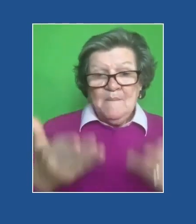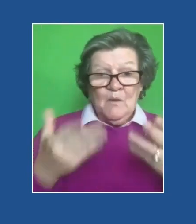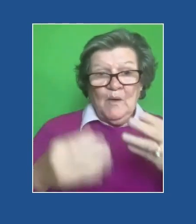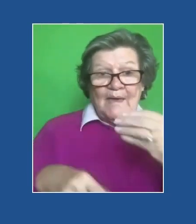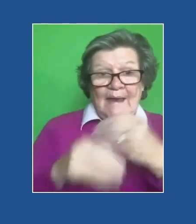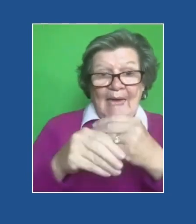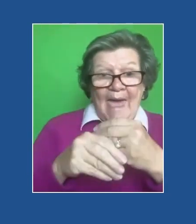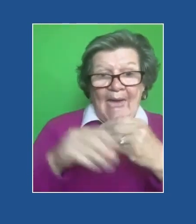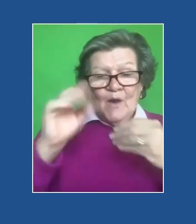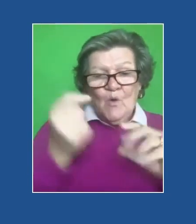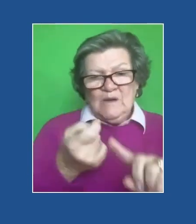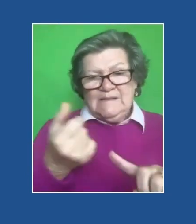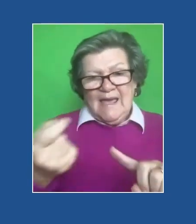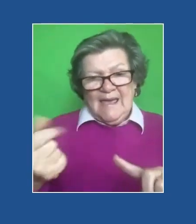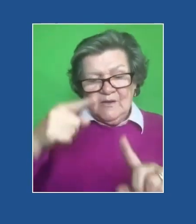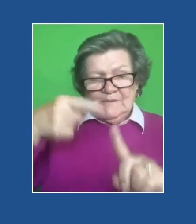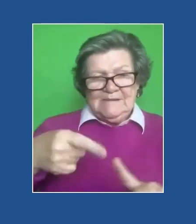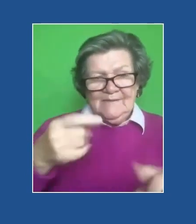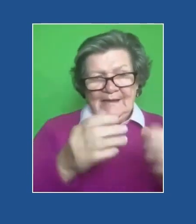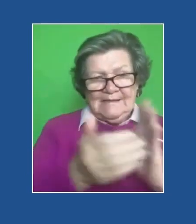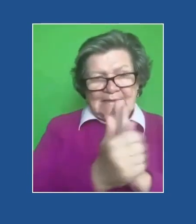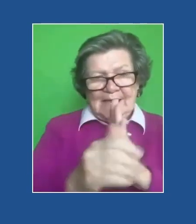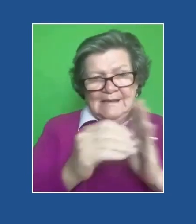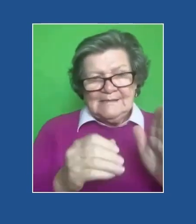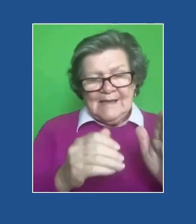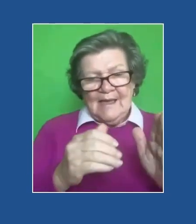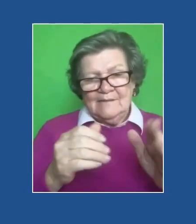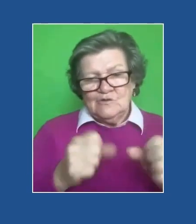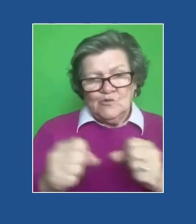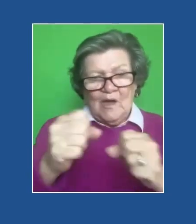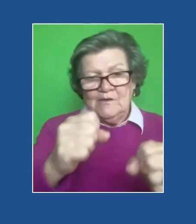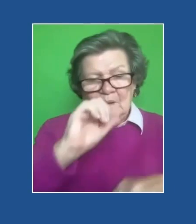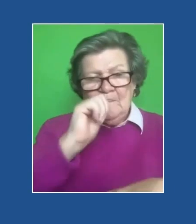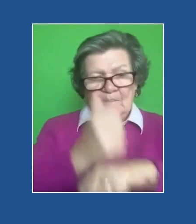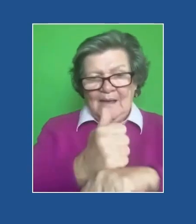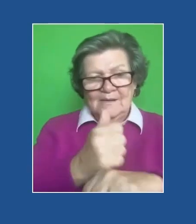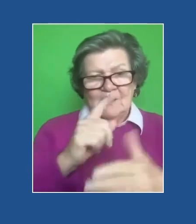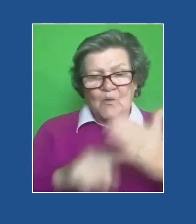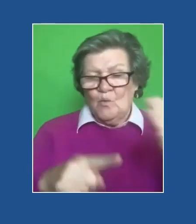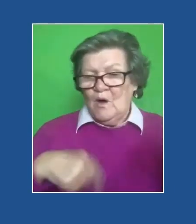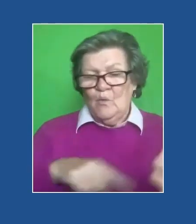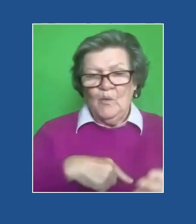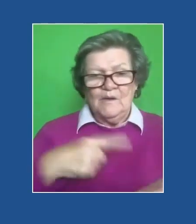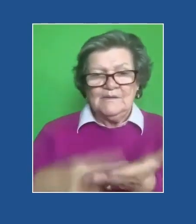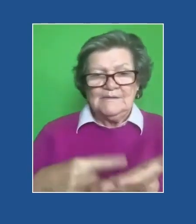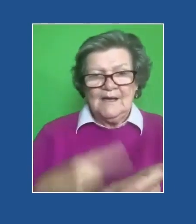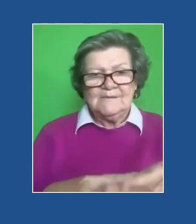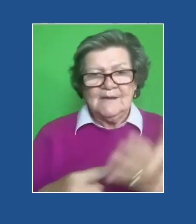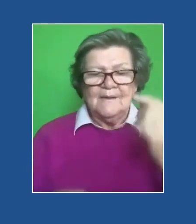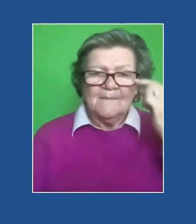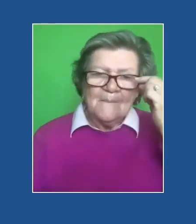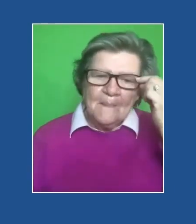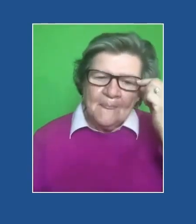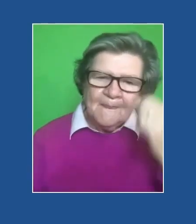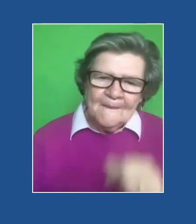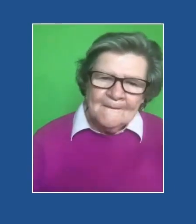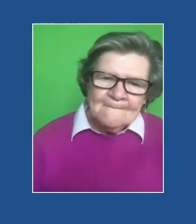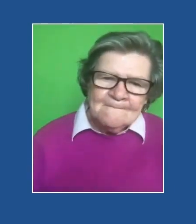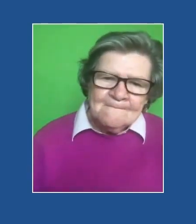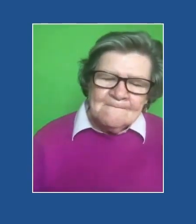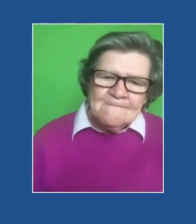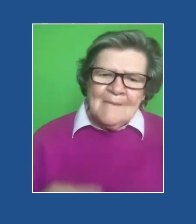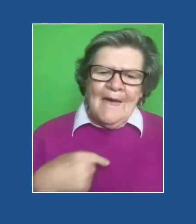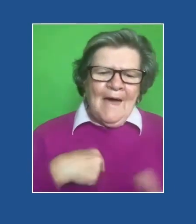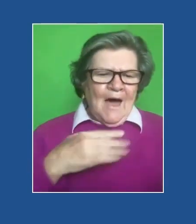out specific skills or strategies based on what we're seeing generated in these data from our patients. I often